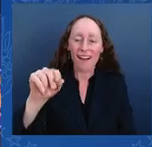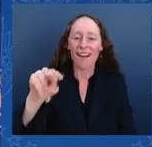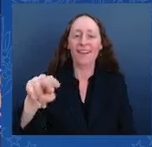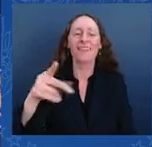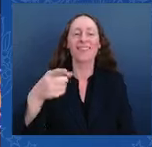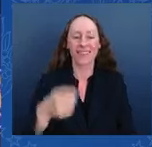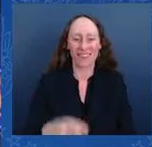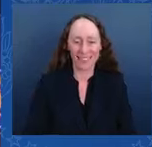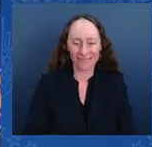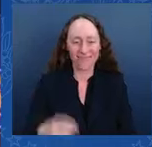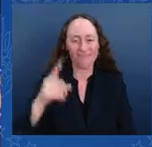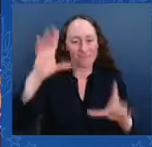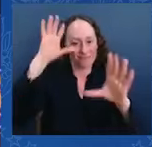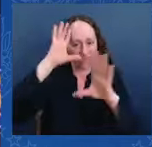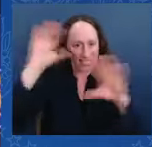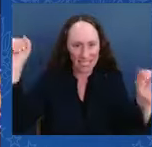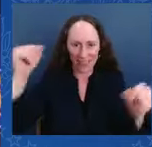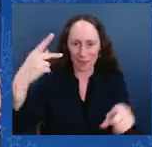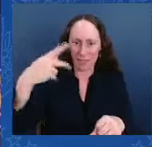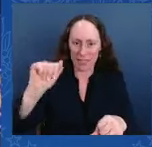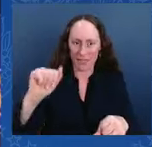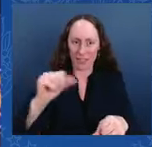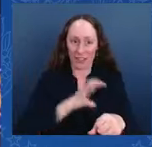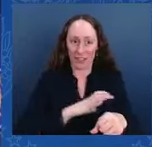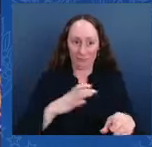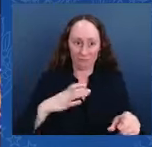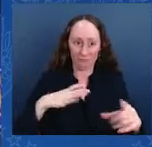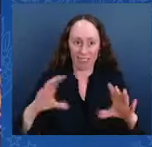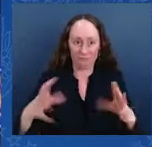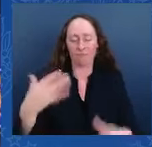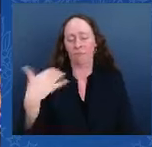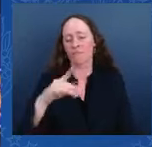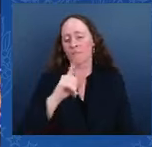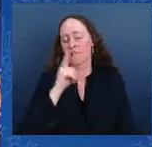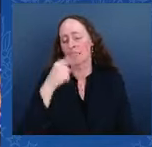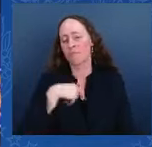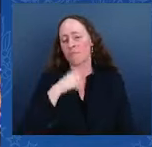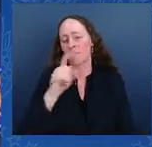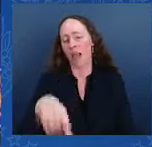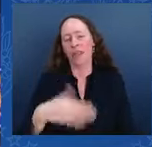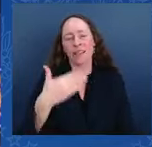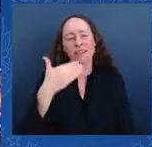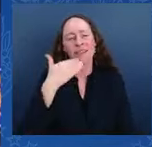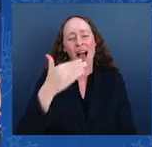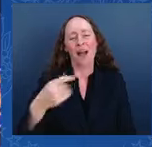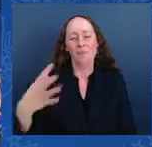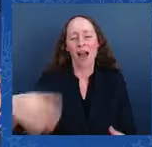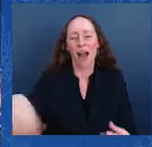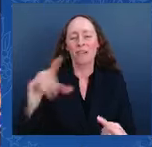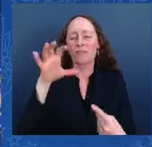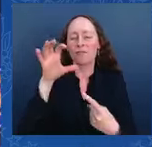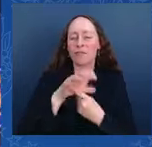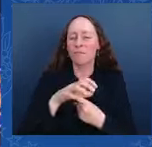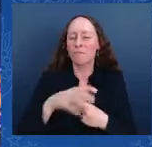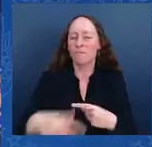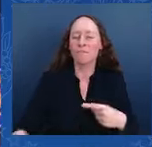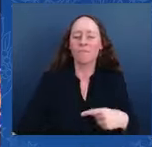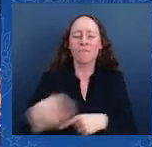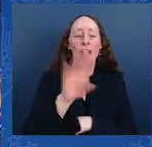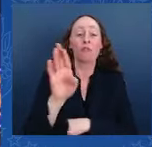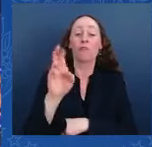Also want to thank the great champions of working people here. Brendan Boyle's a hell of a guy, man. He's stuck with,